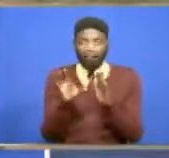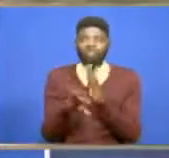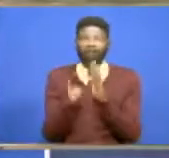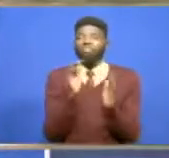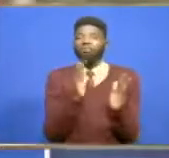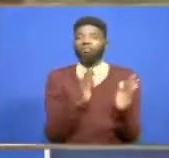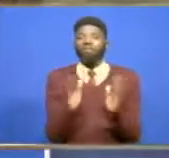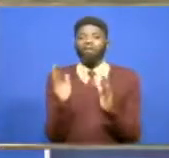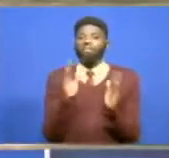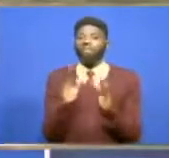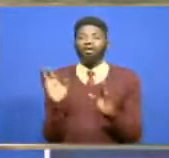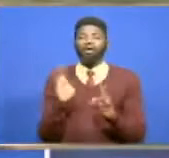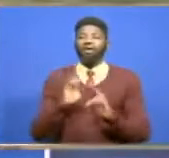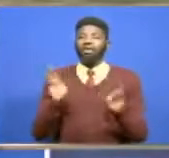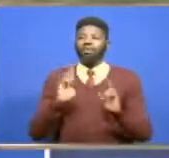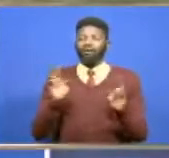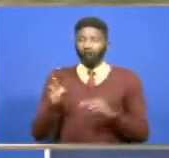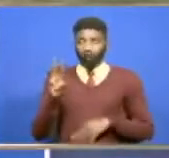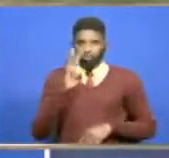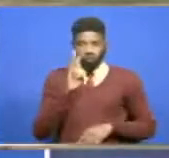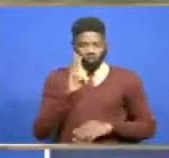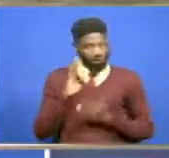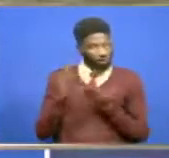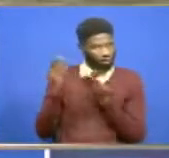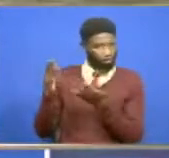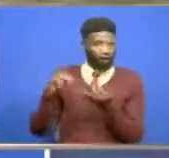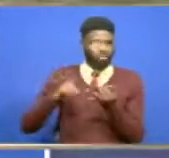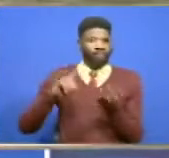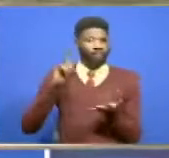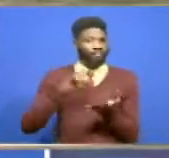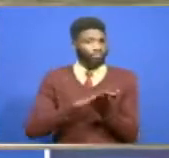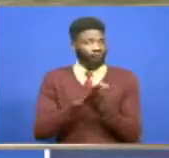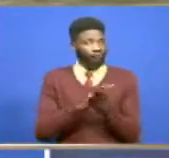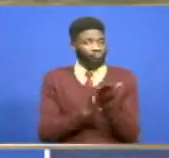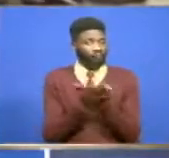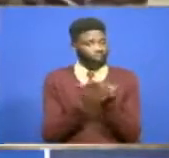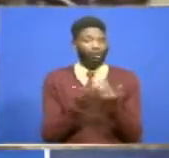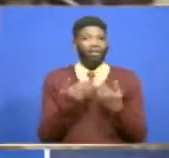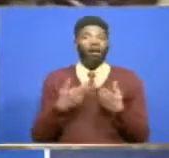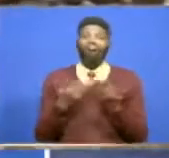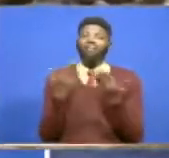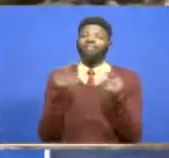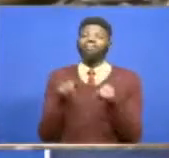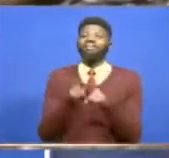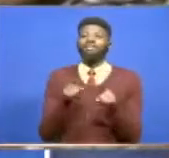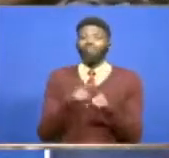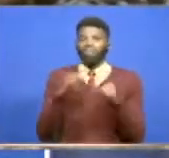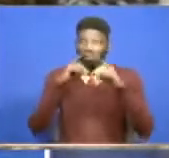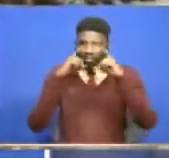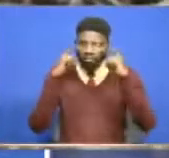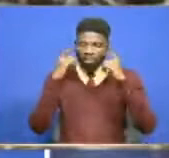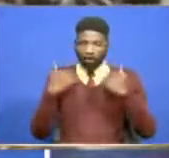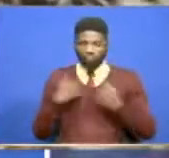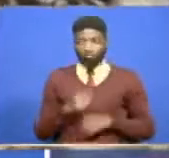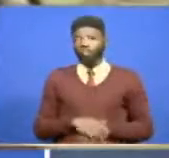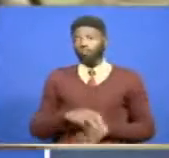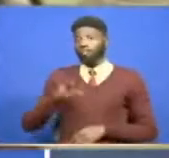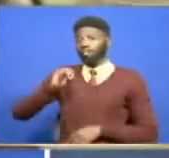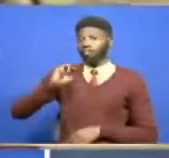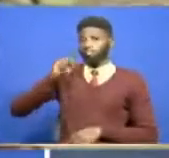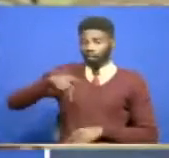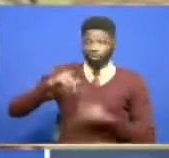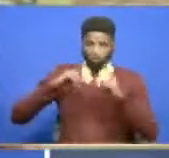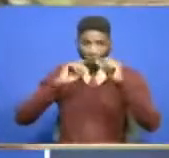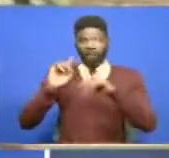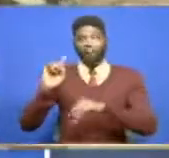imefanywa already, kuna maji, kuna sanitizer na kuna masks. Kwa hivyo Kitao noted that this was the first phase of delivery